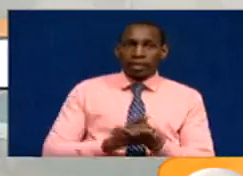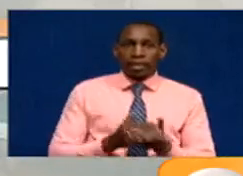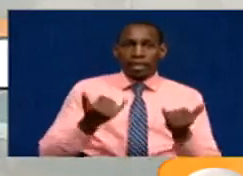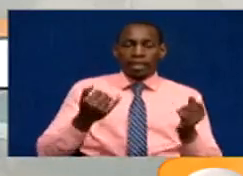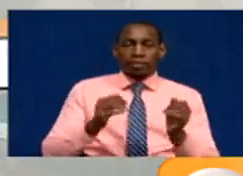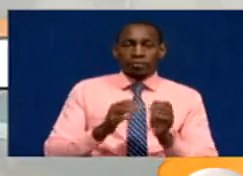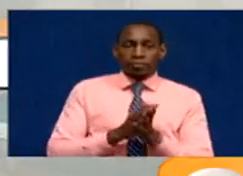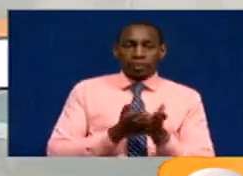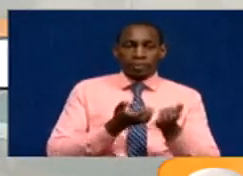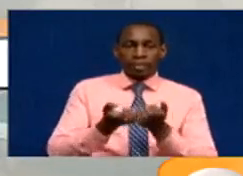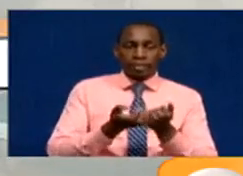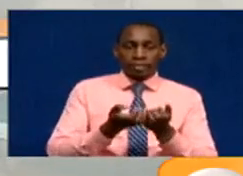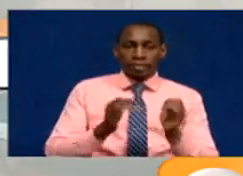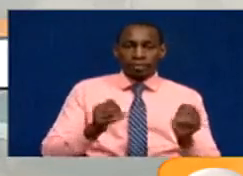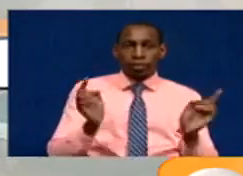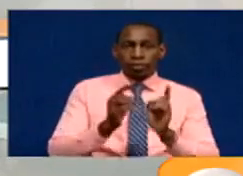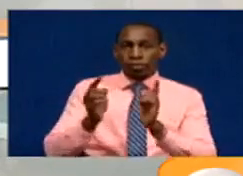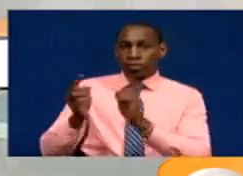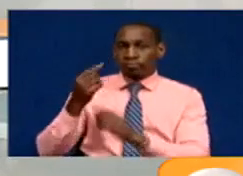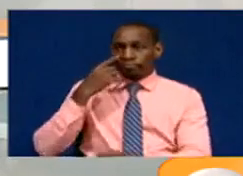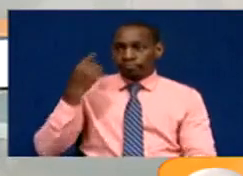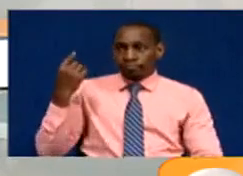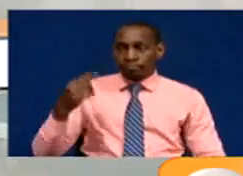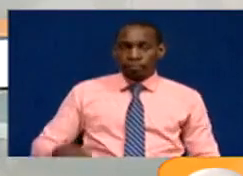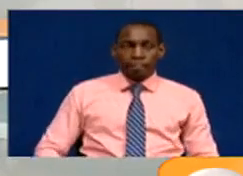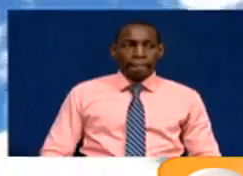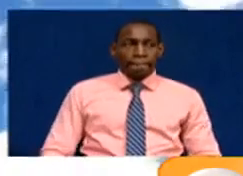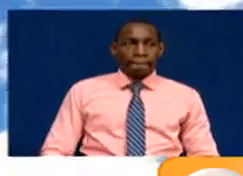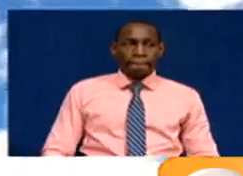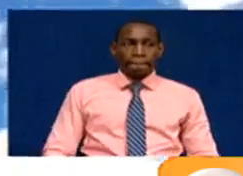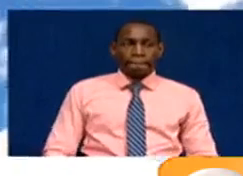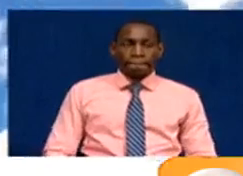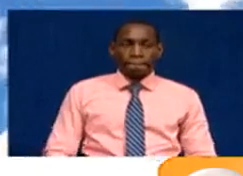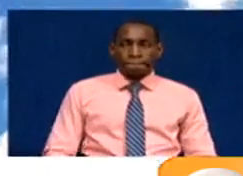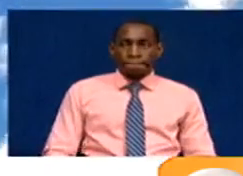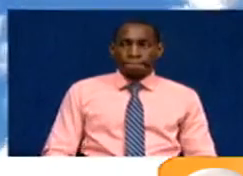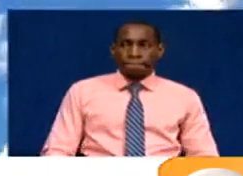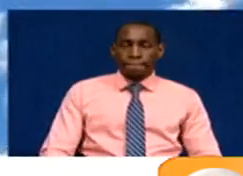Let's take a look at other news making headlines in the business world. Take a look.